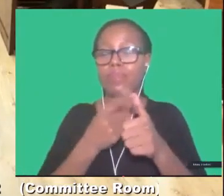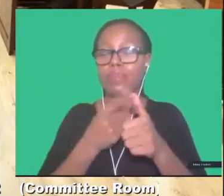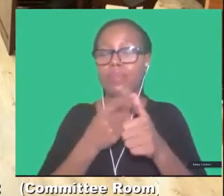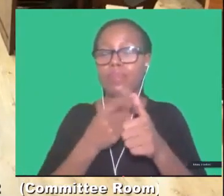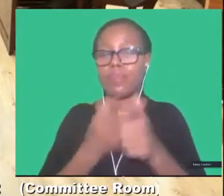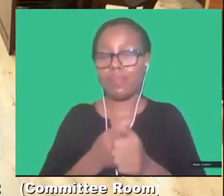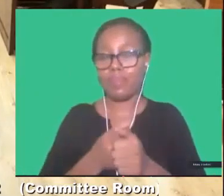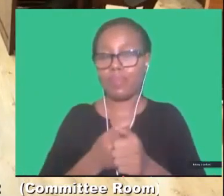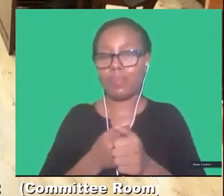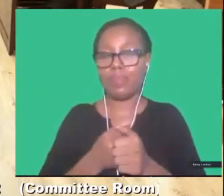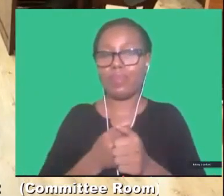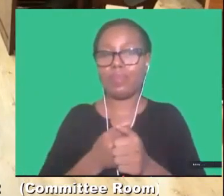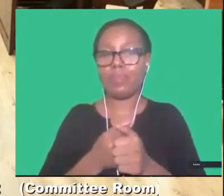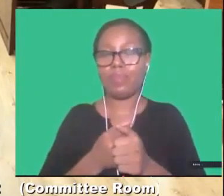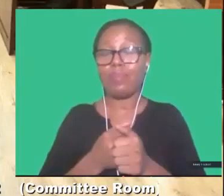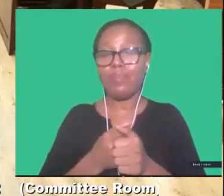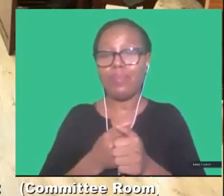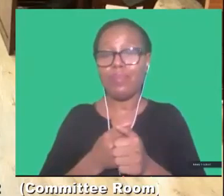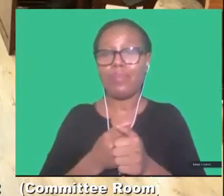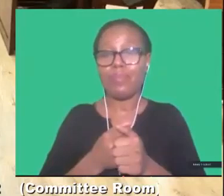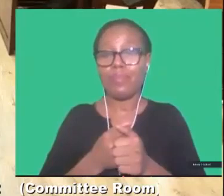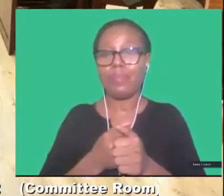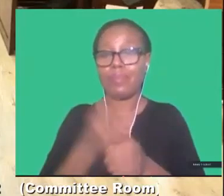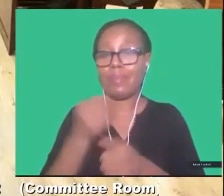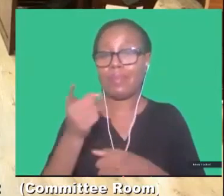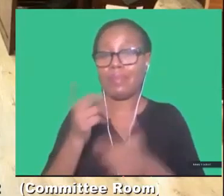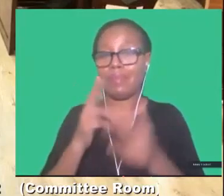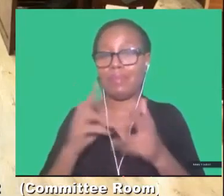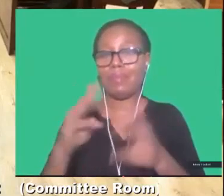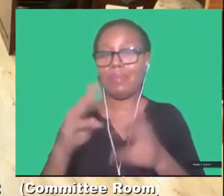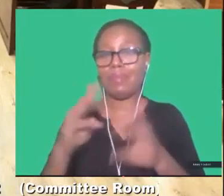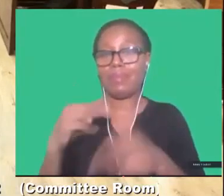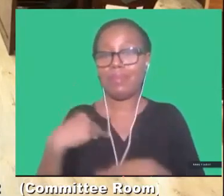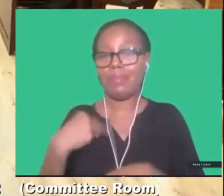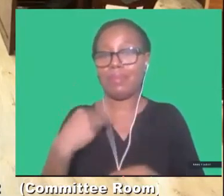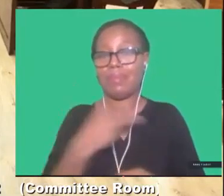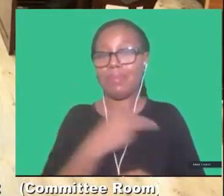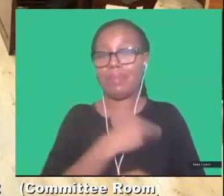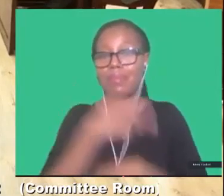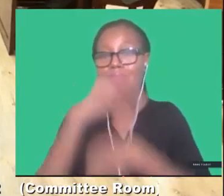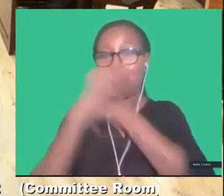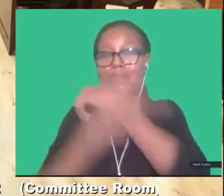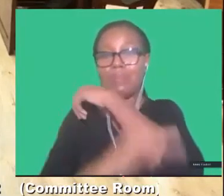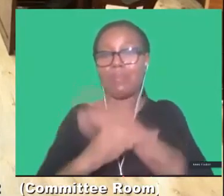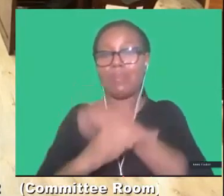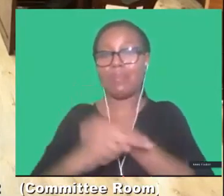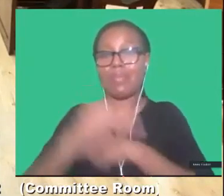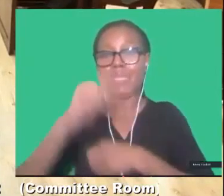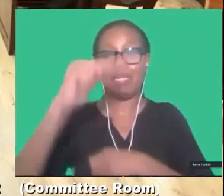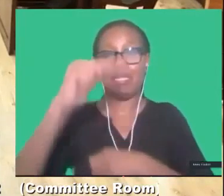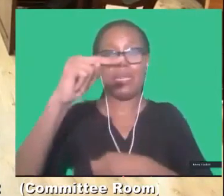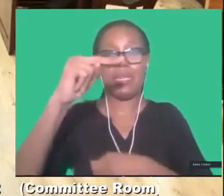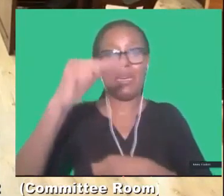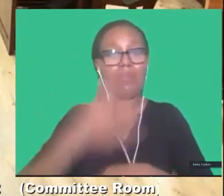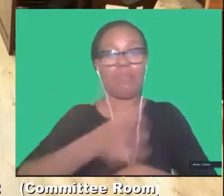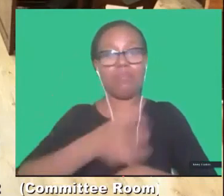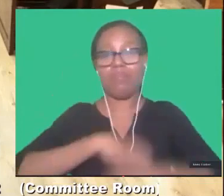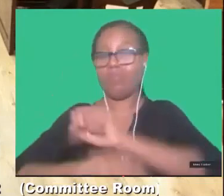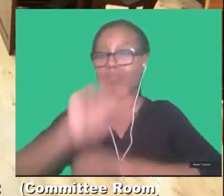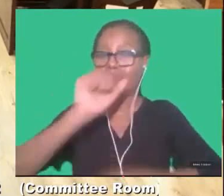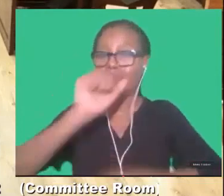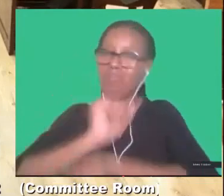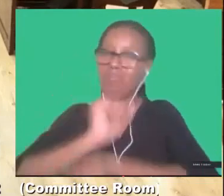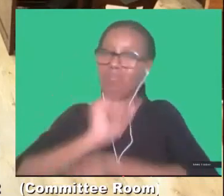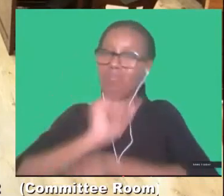colleague, the Honorable Member for St. Michael North, on the tremendous work he's done in the last